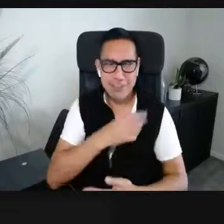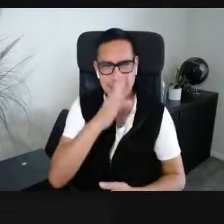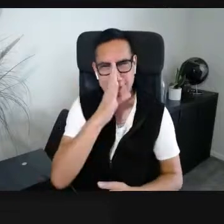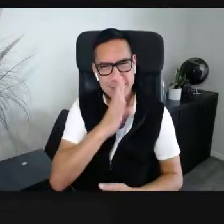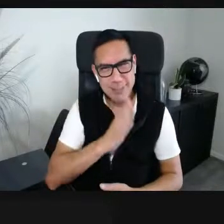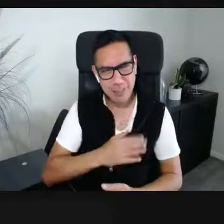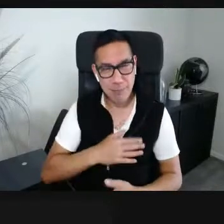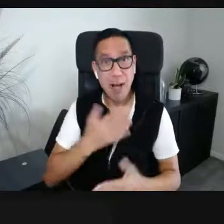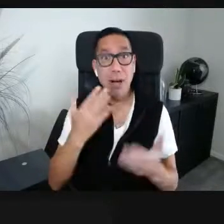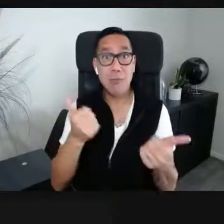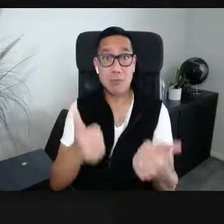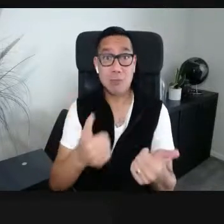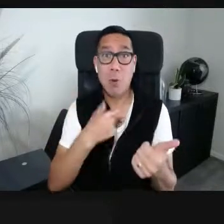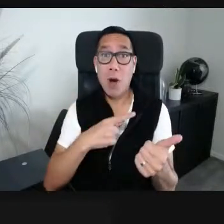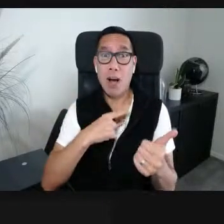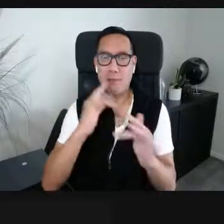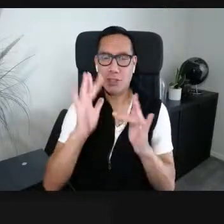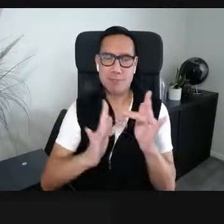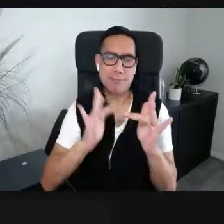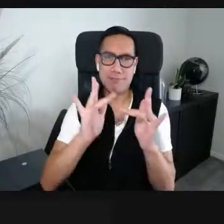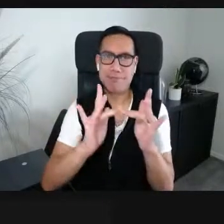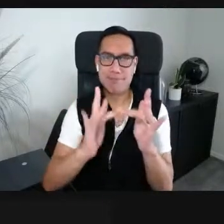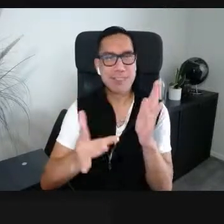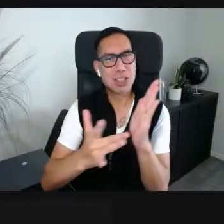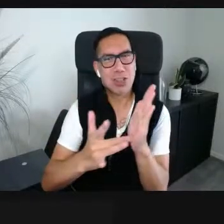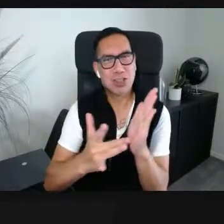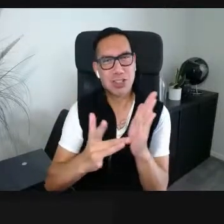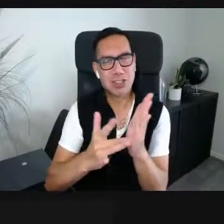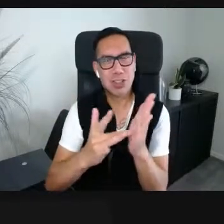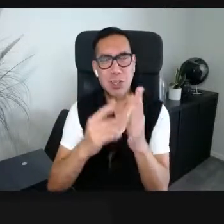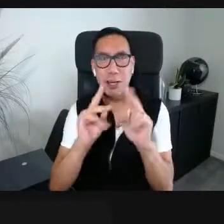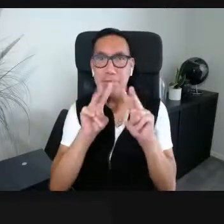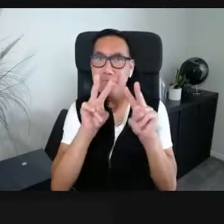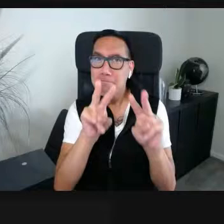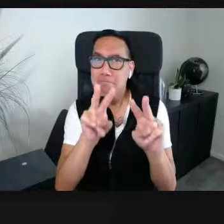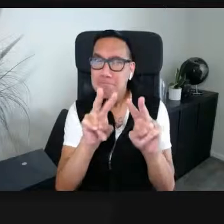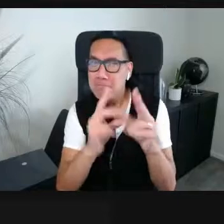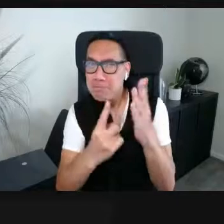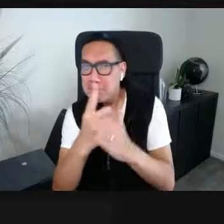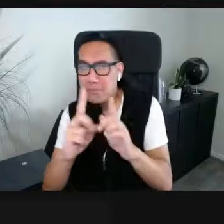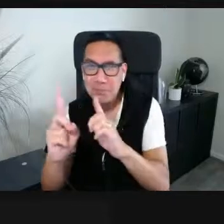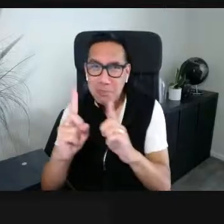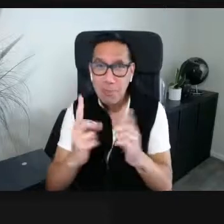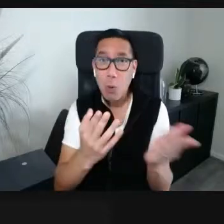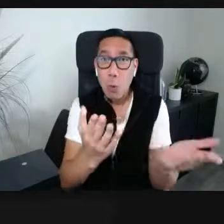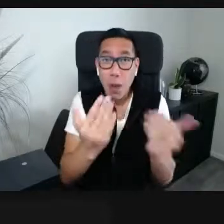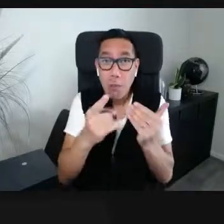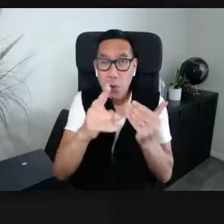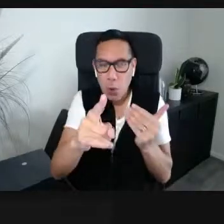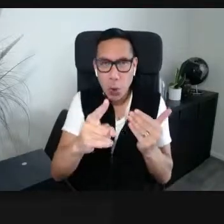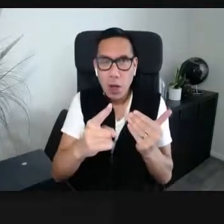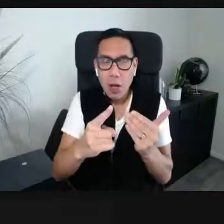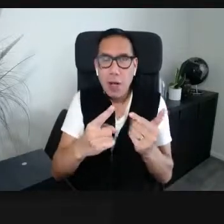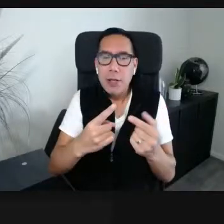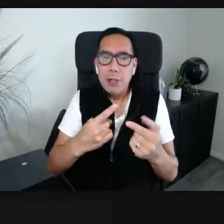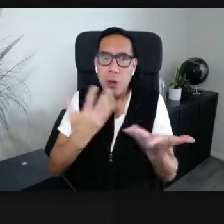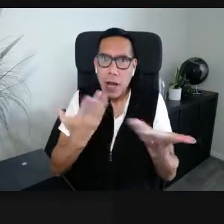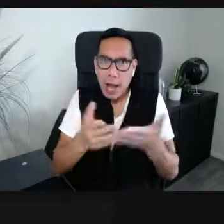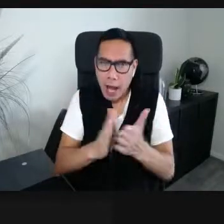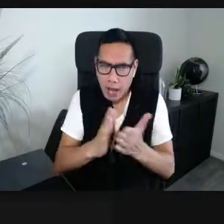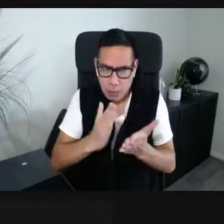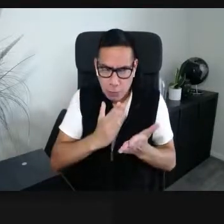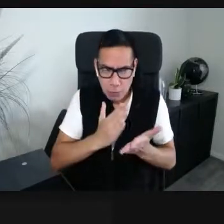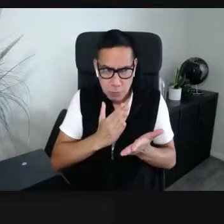what's going on and we are inviting you to please share how stroke research has impacted